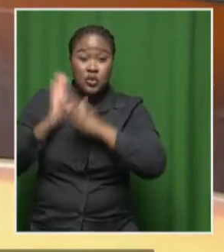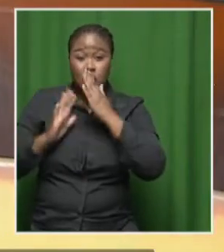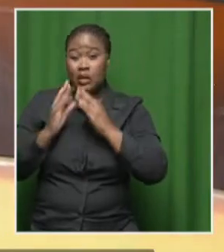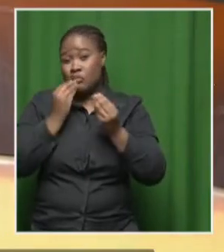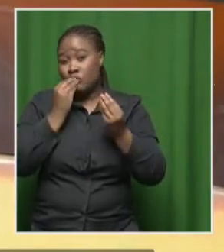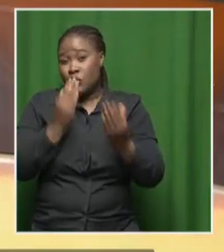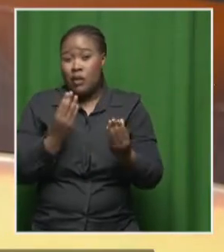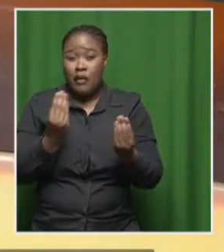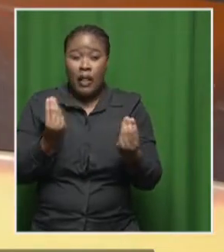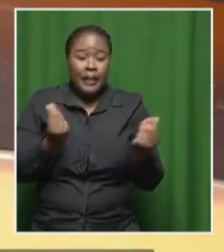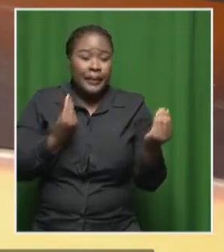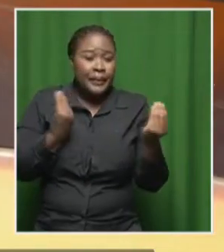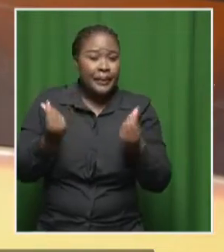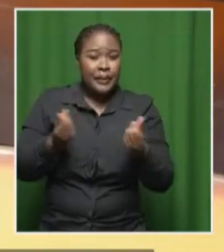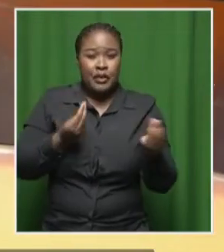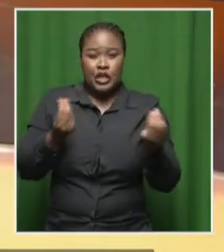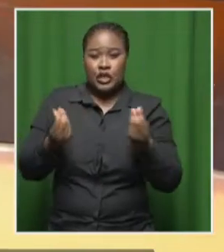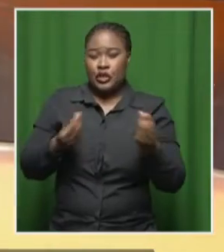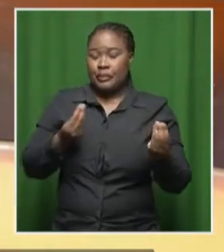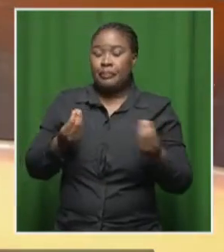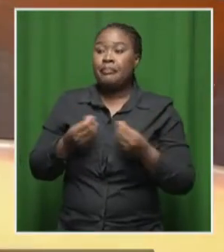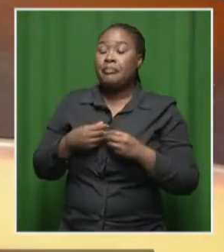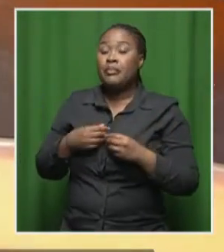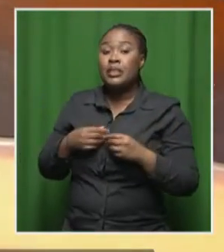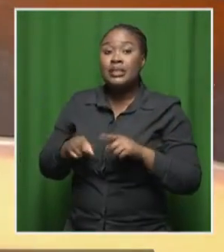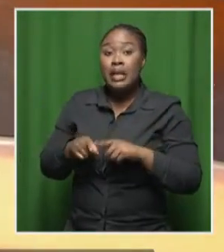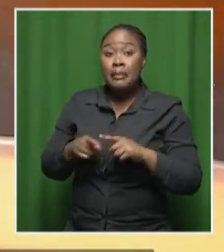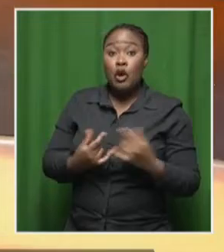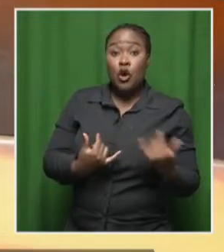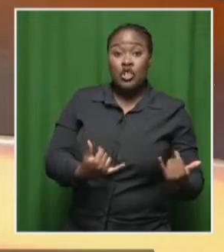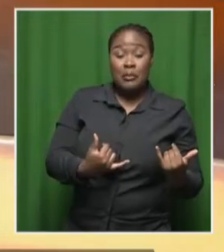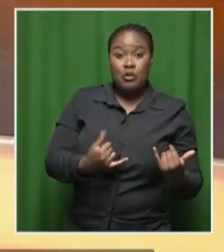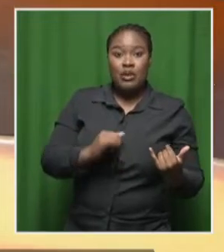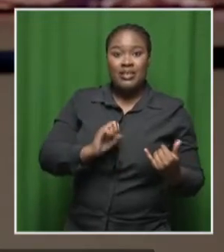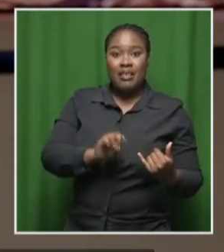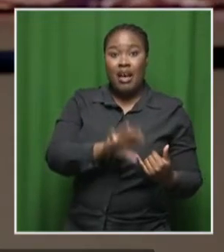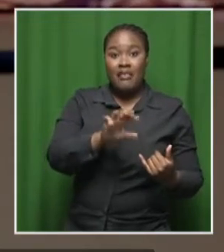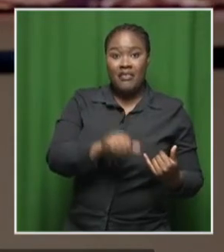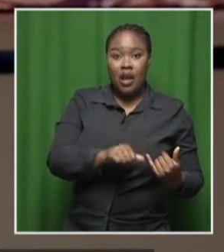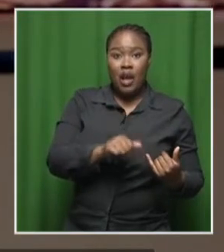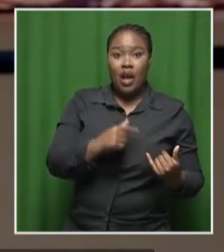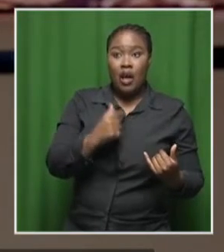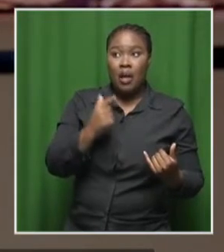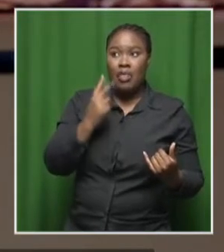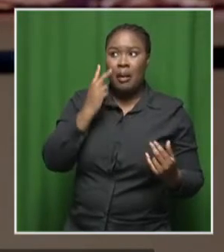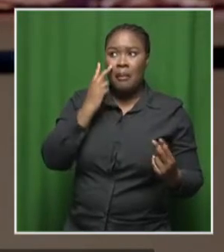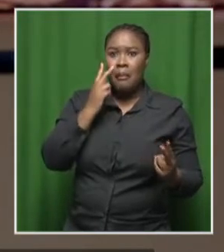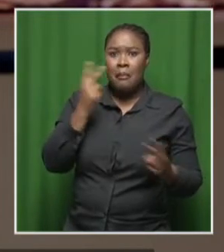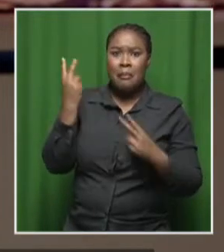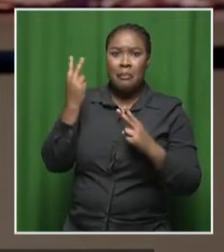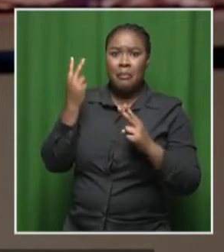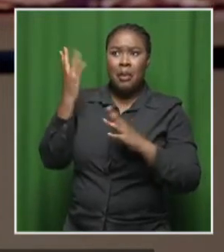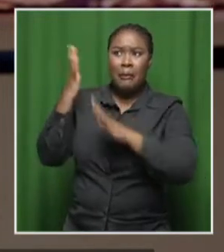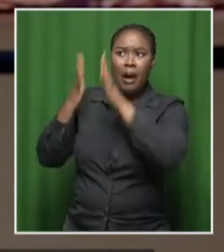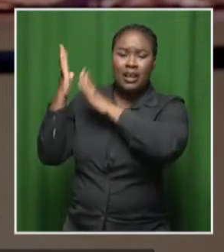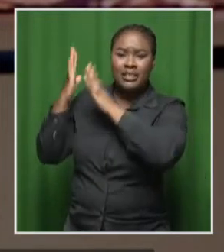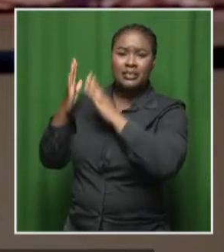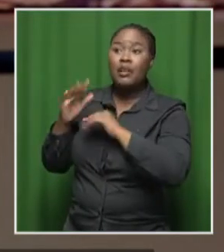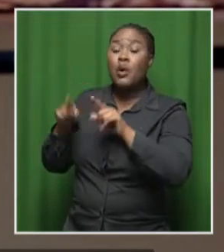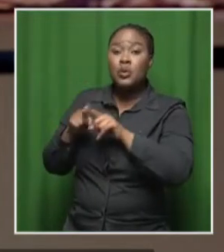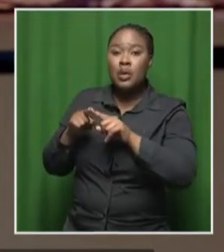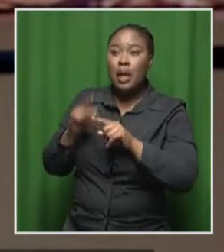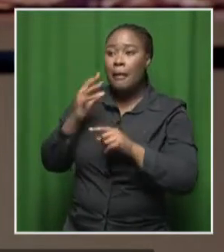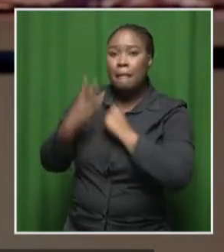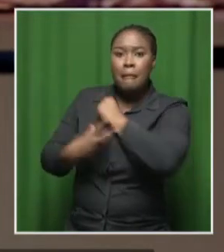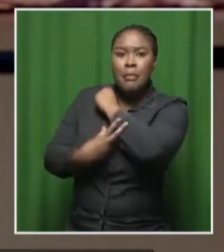contemporary South Africa, the one that we turn away from, that we criminalizing the poor, those that come